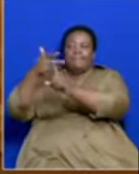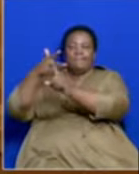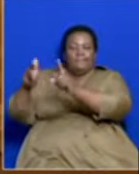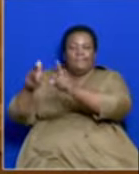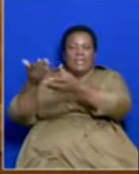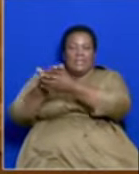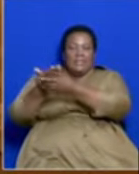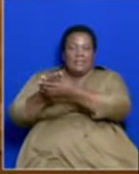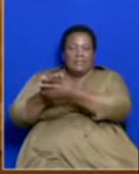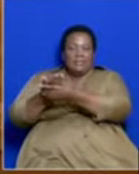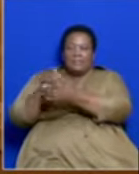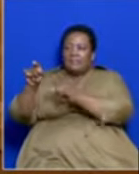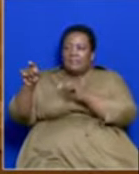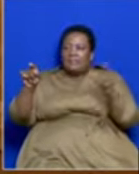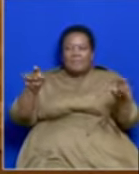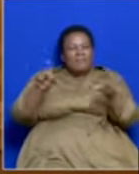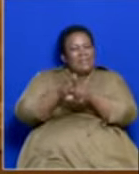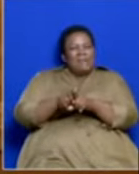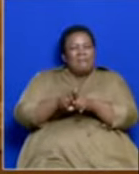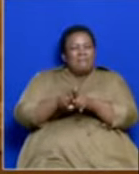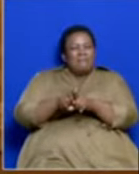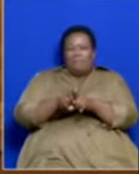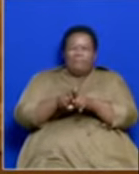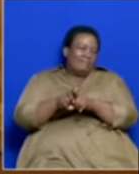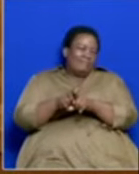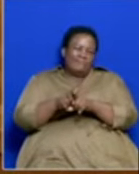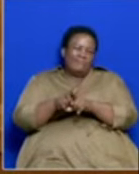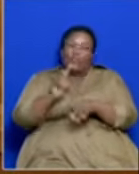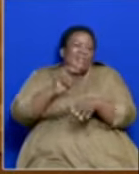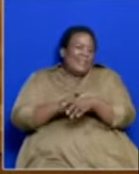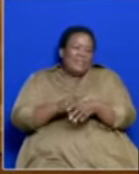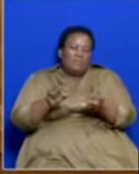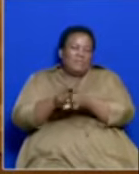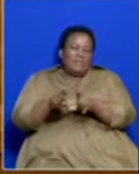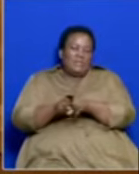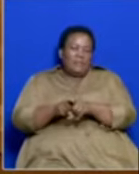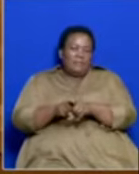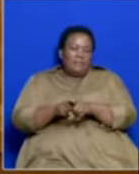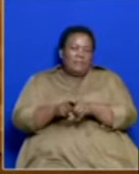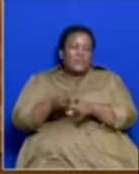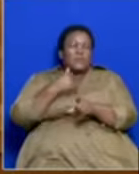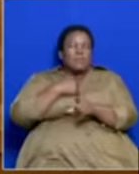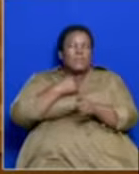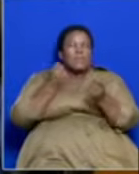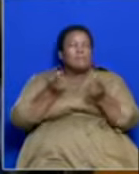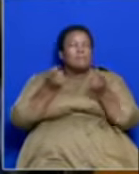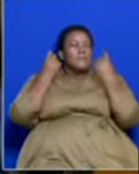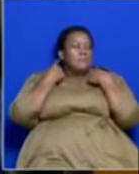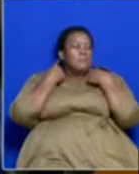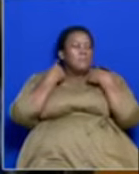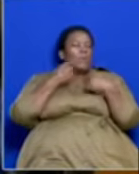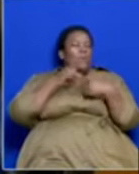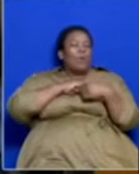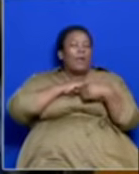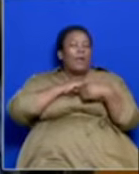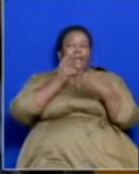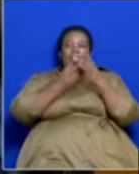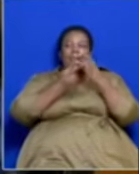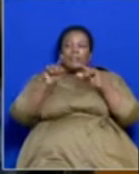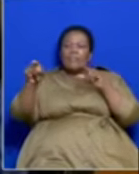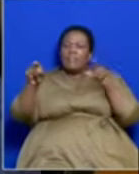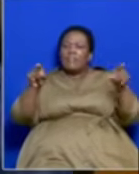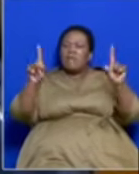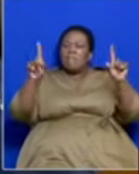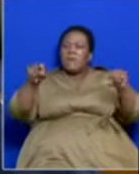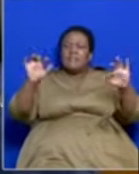of the disciplinary process. So it just doesn't make sense that the two should be bound up together such